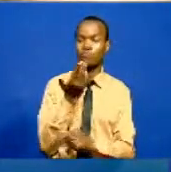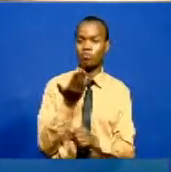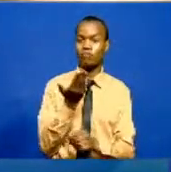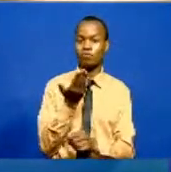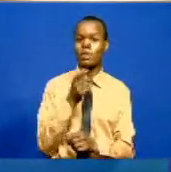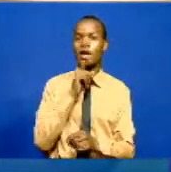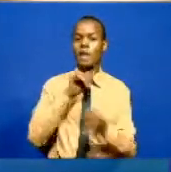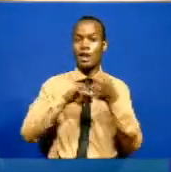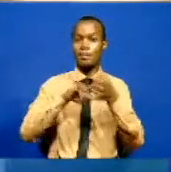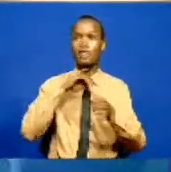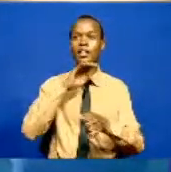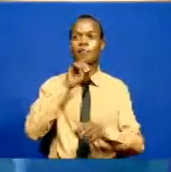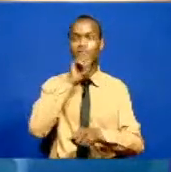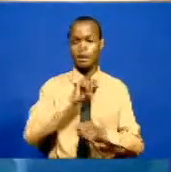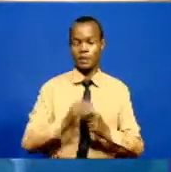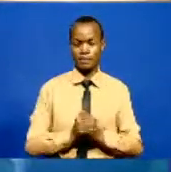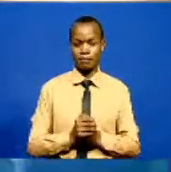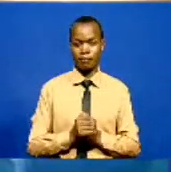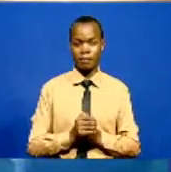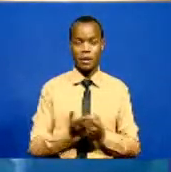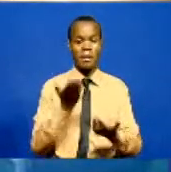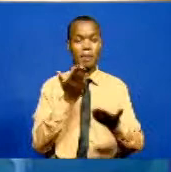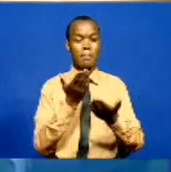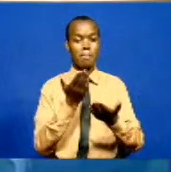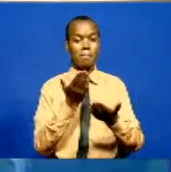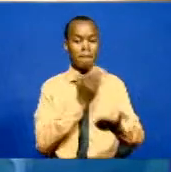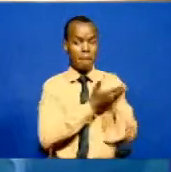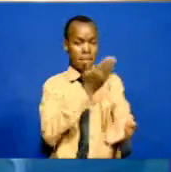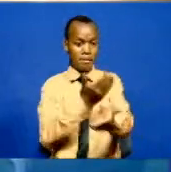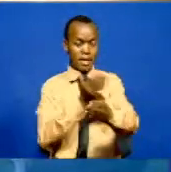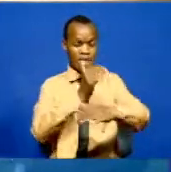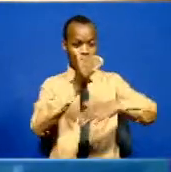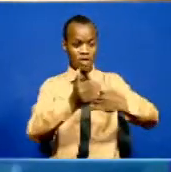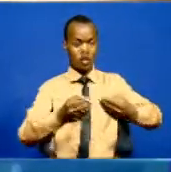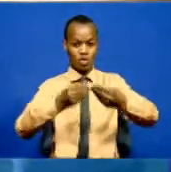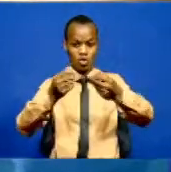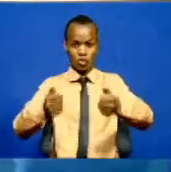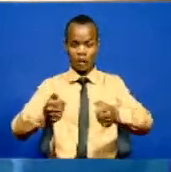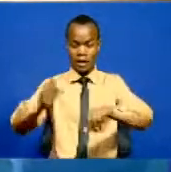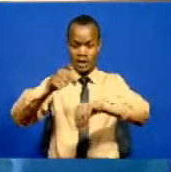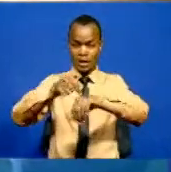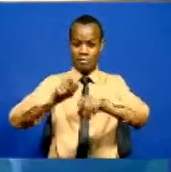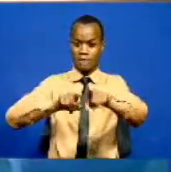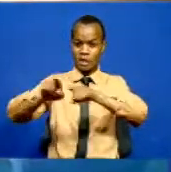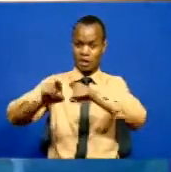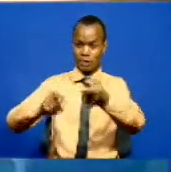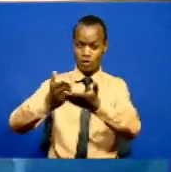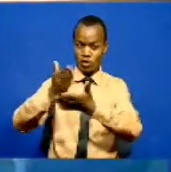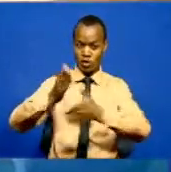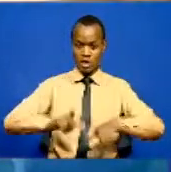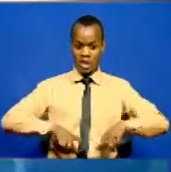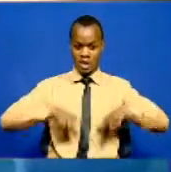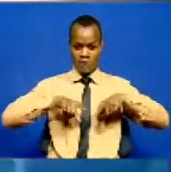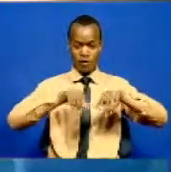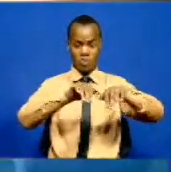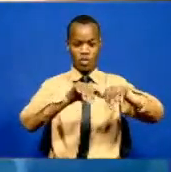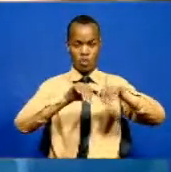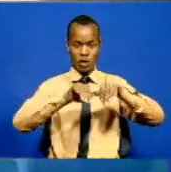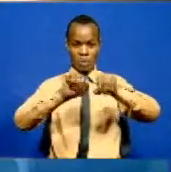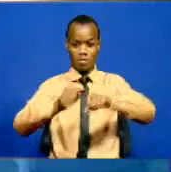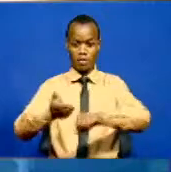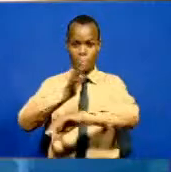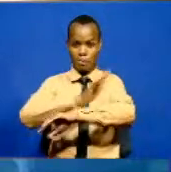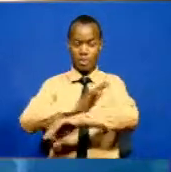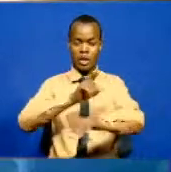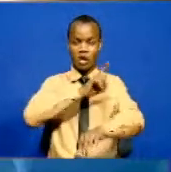May the following be your resolve as mothers. As you travel through life awaiting for the soon return of